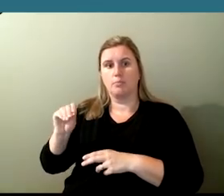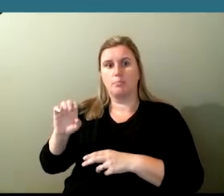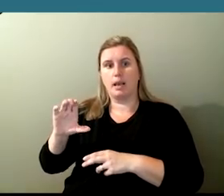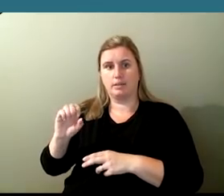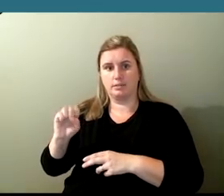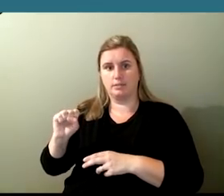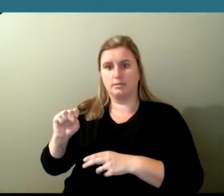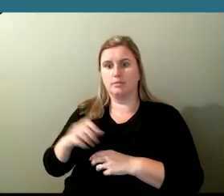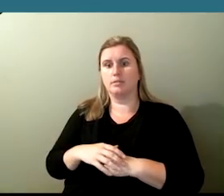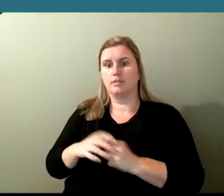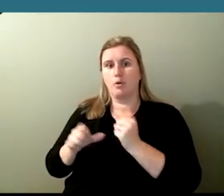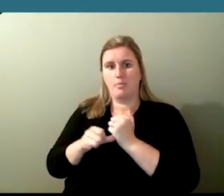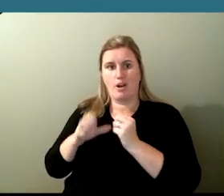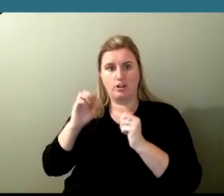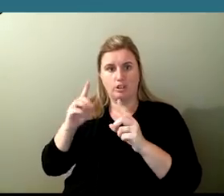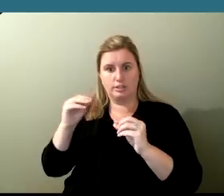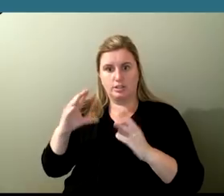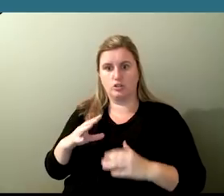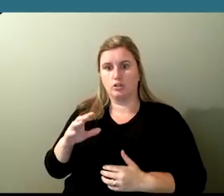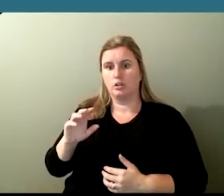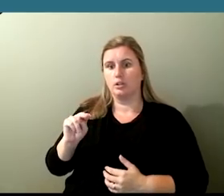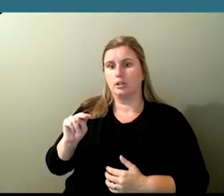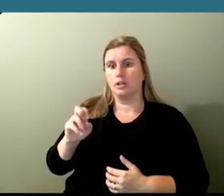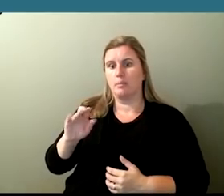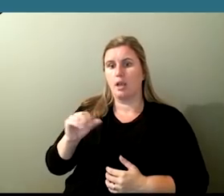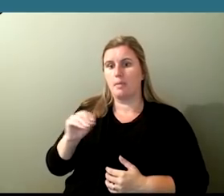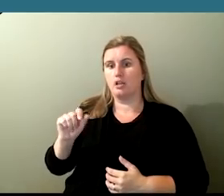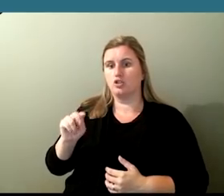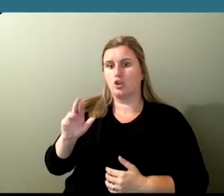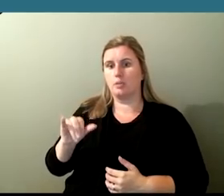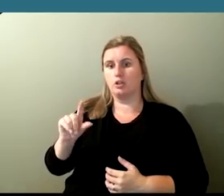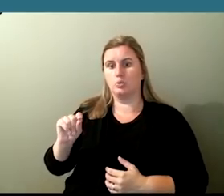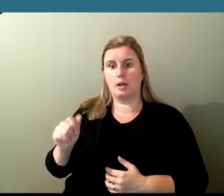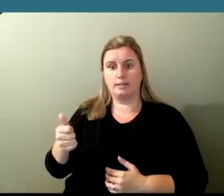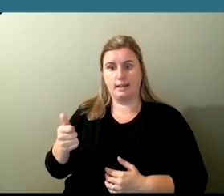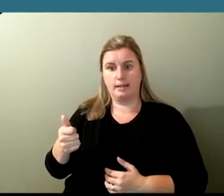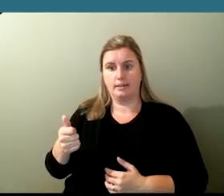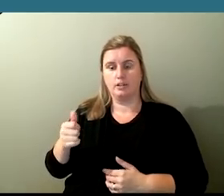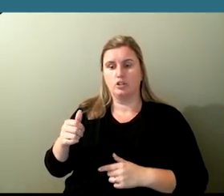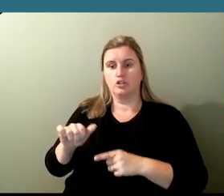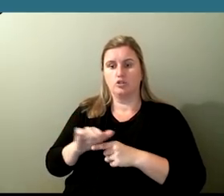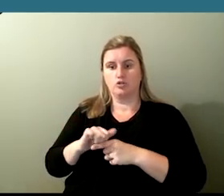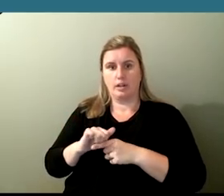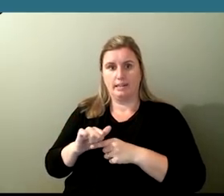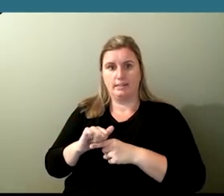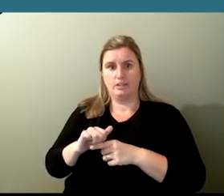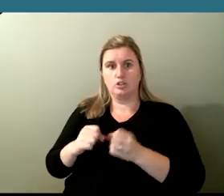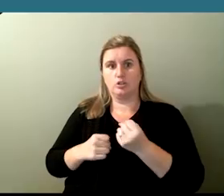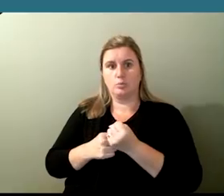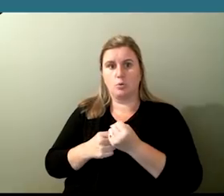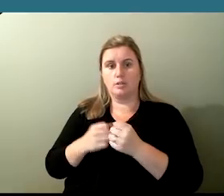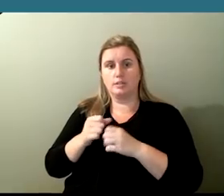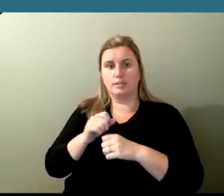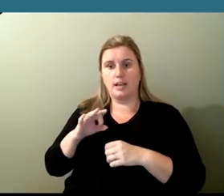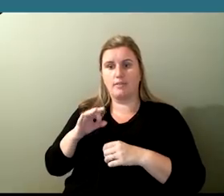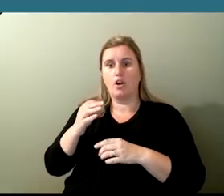peer educators and teachers. Navayama and Sturmy in 2010 trained support staff on safe and